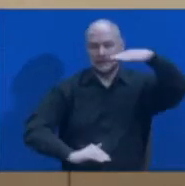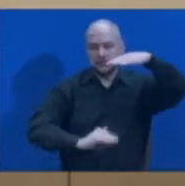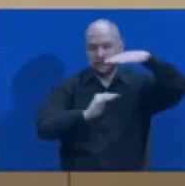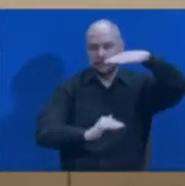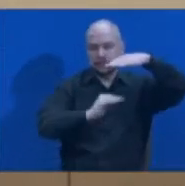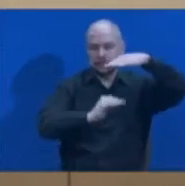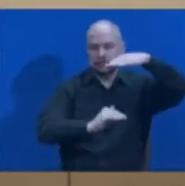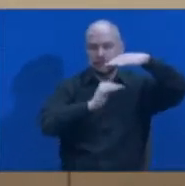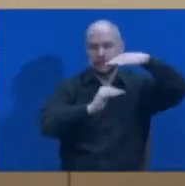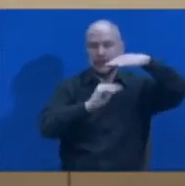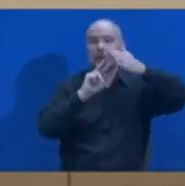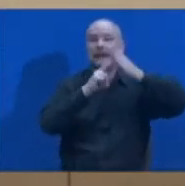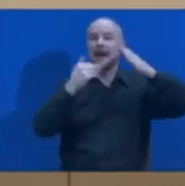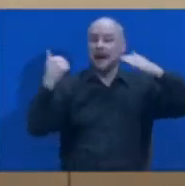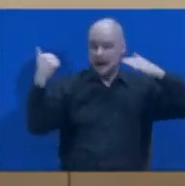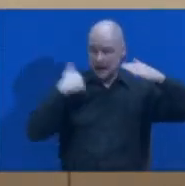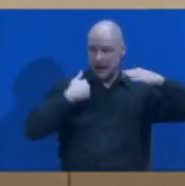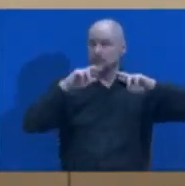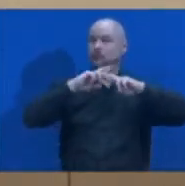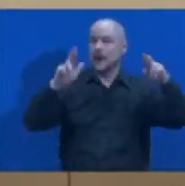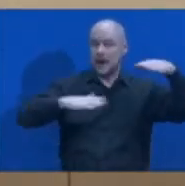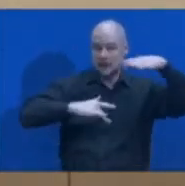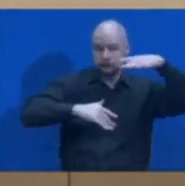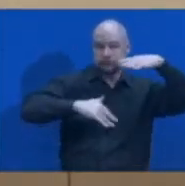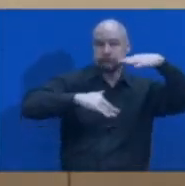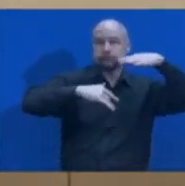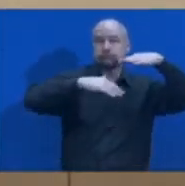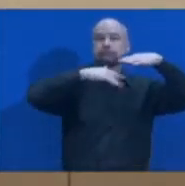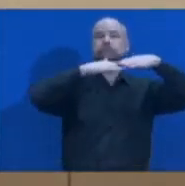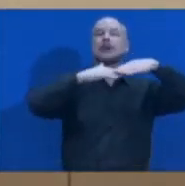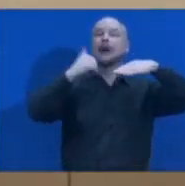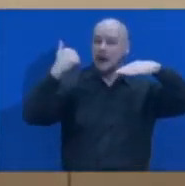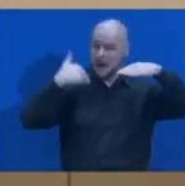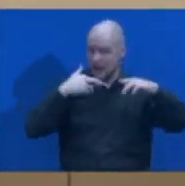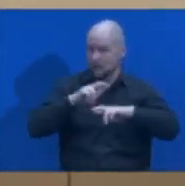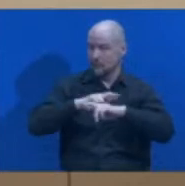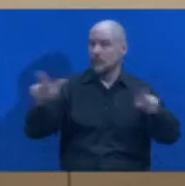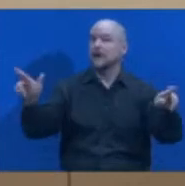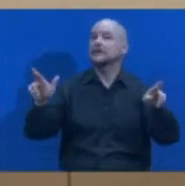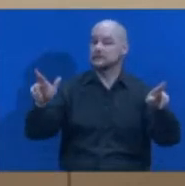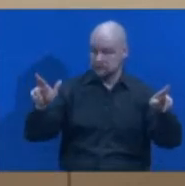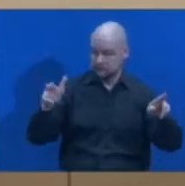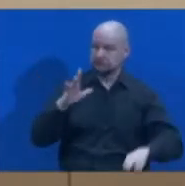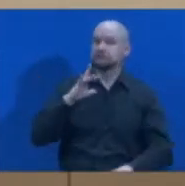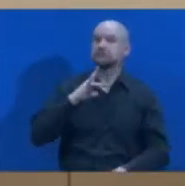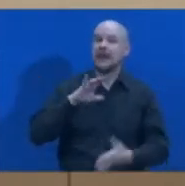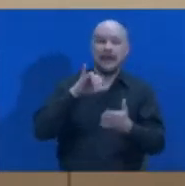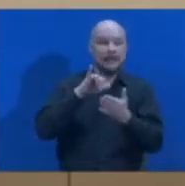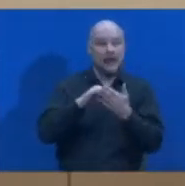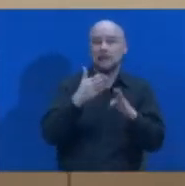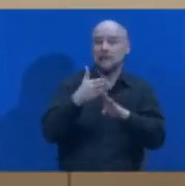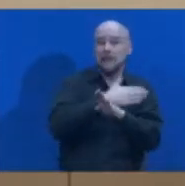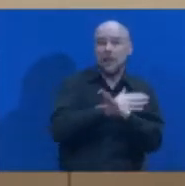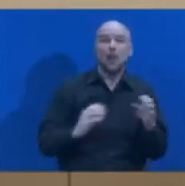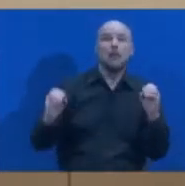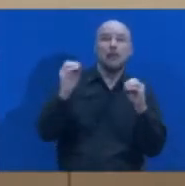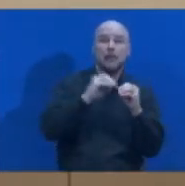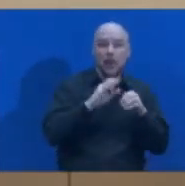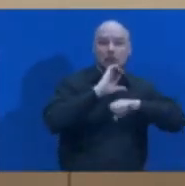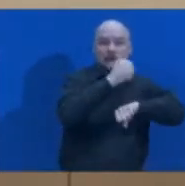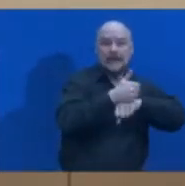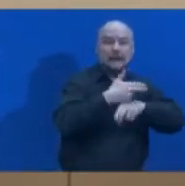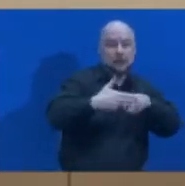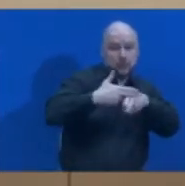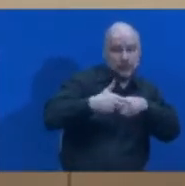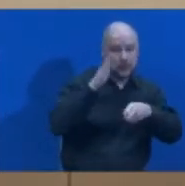they've got quite a bit of capacity in the beds that they currently have, and that's before they build out any surge that they have planned